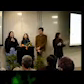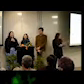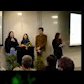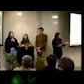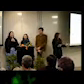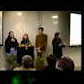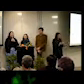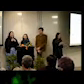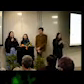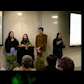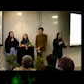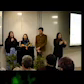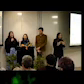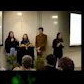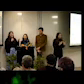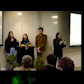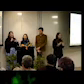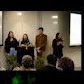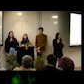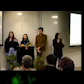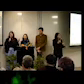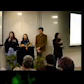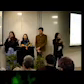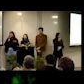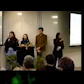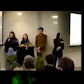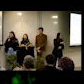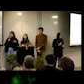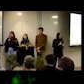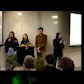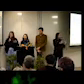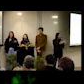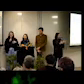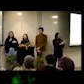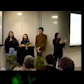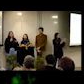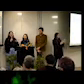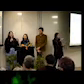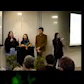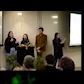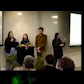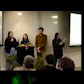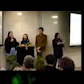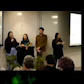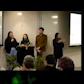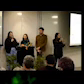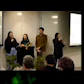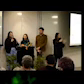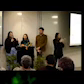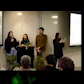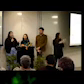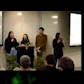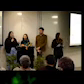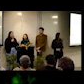therapy. There's heaps of studies showing that those kids who show those early motor disabilities, if you give them some occupational and